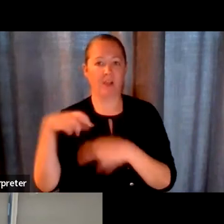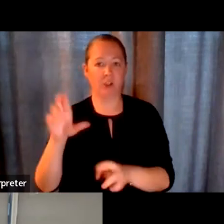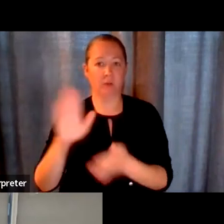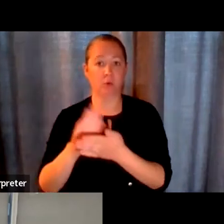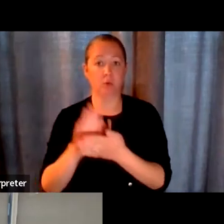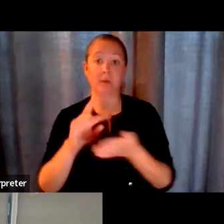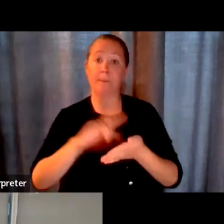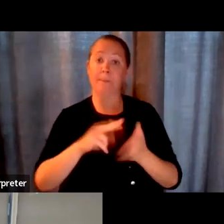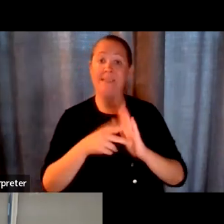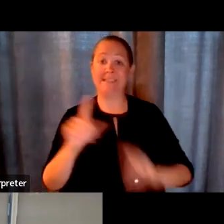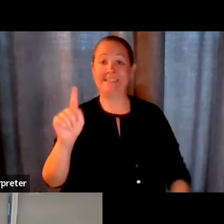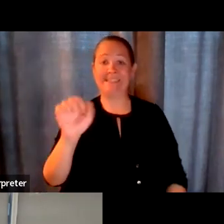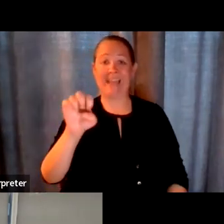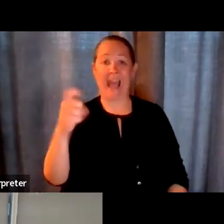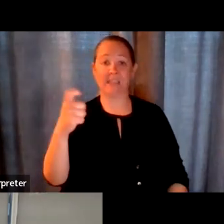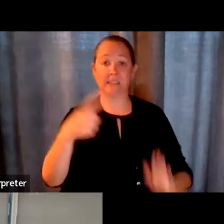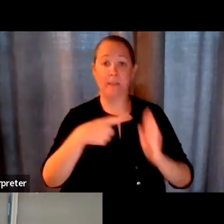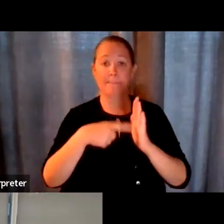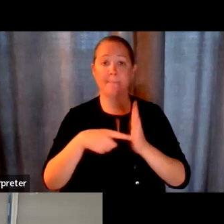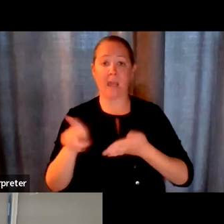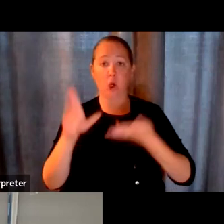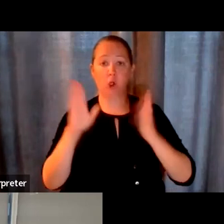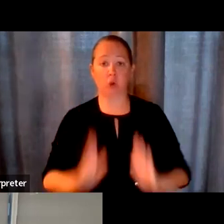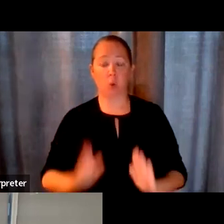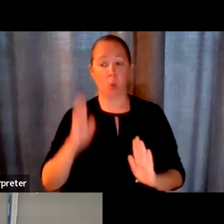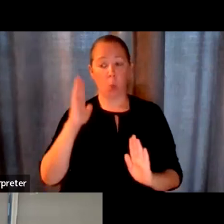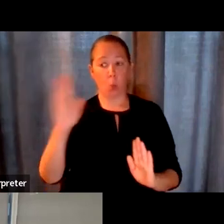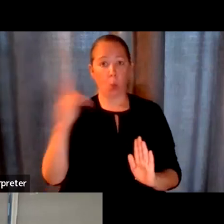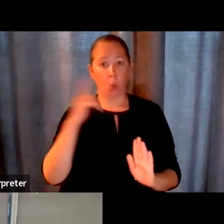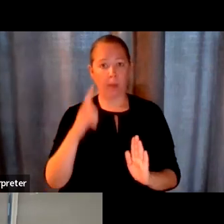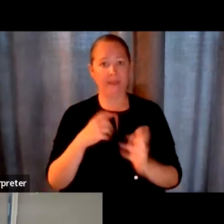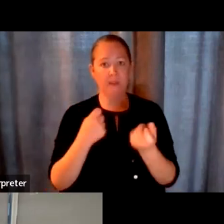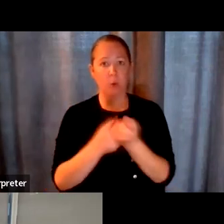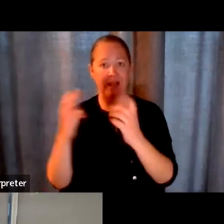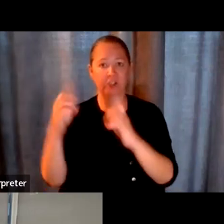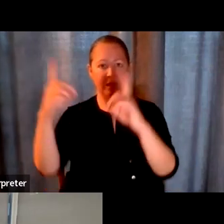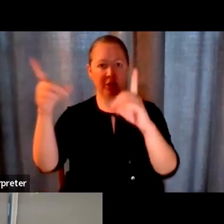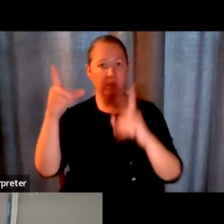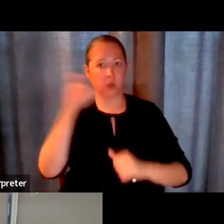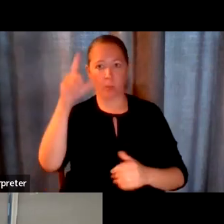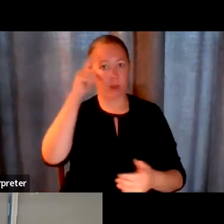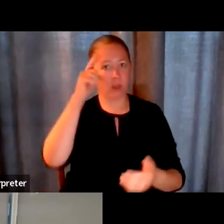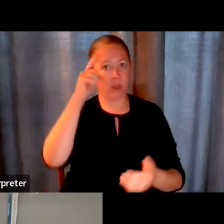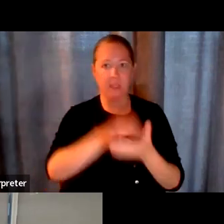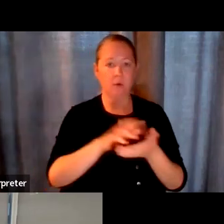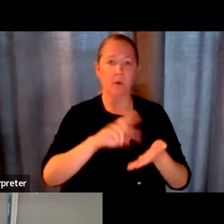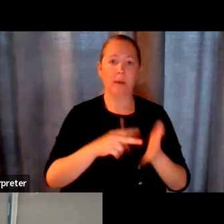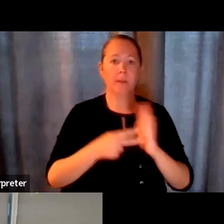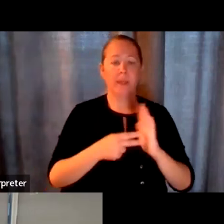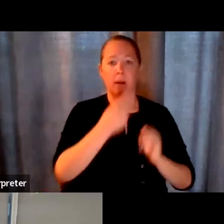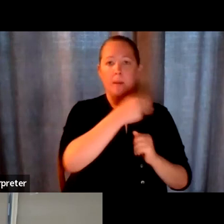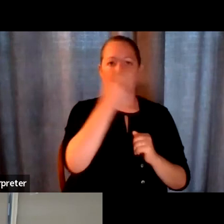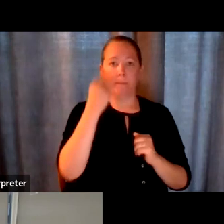religious education, even education that's completely contrary to their own beliefs. So it means a Muslim taxpayer would have to